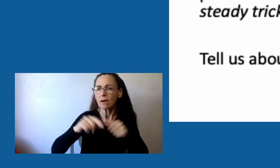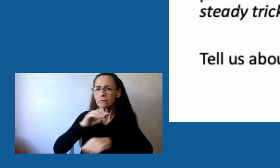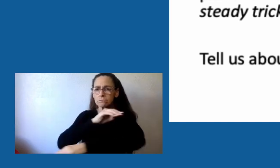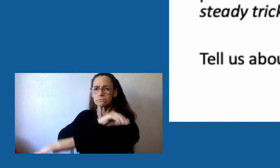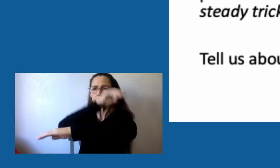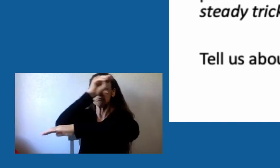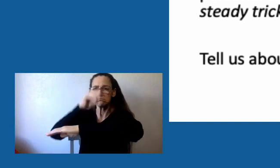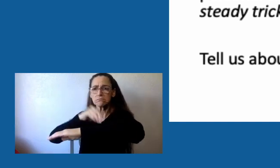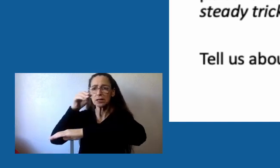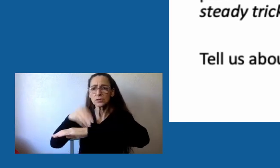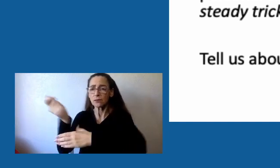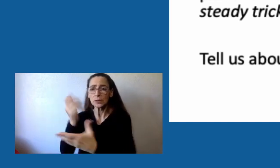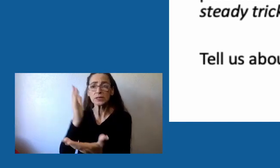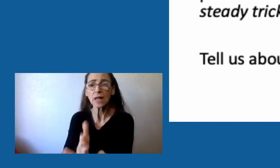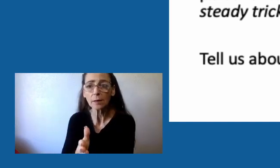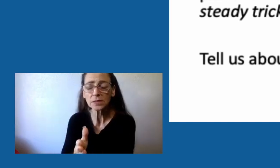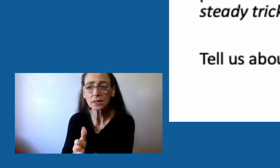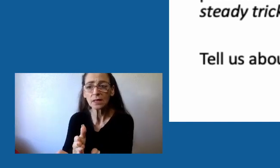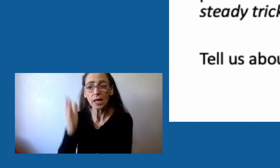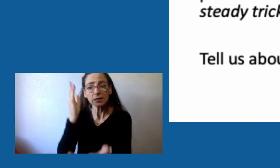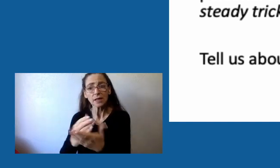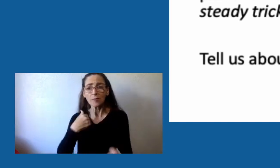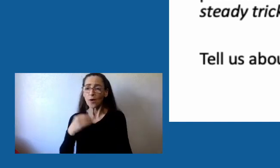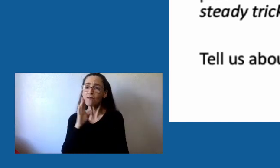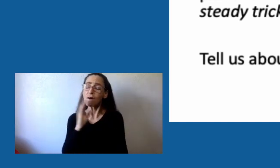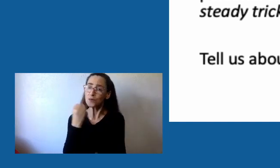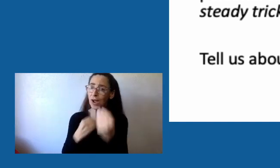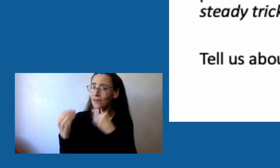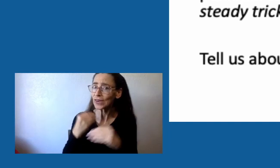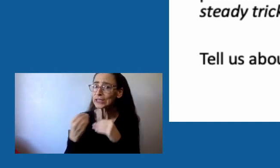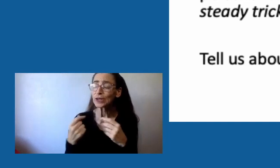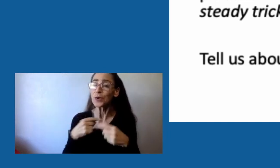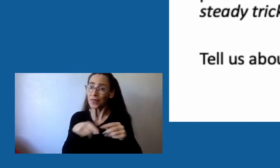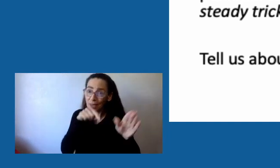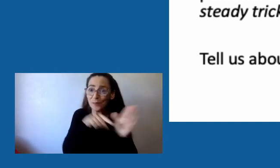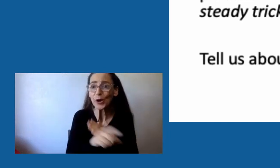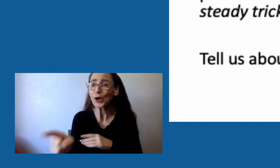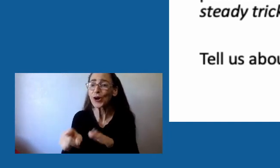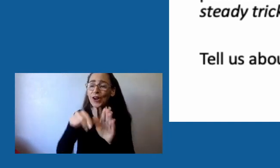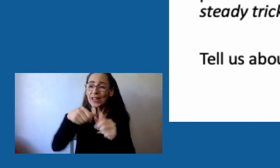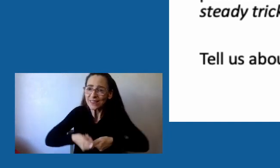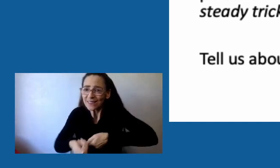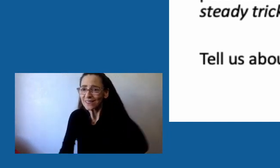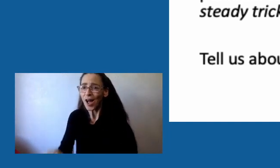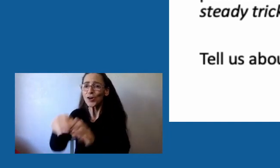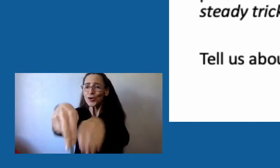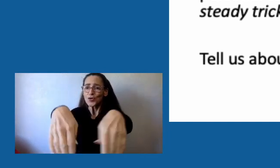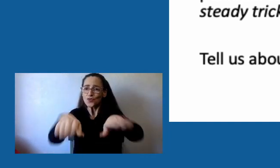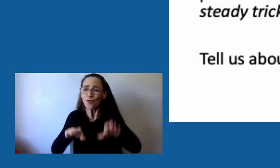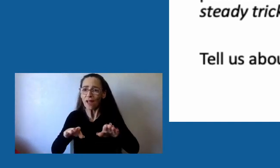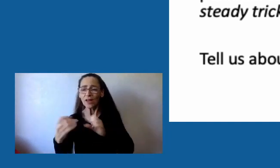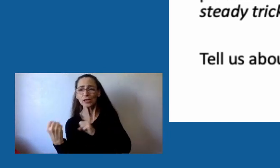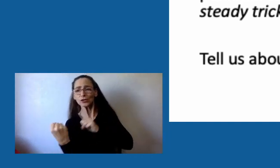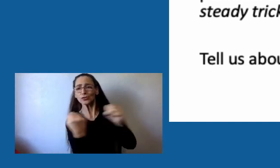McDonald's where everybody stops in Placer, and they stopped to have breakfast after they murdered her and dug her grave, and then drove back